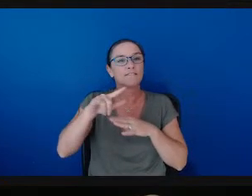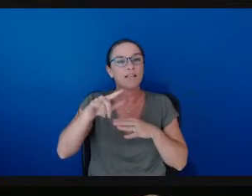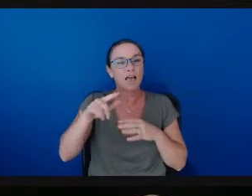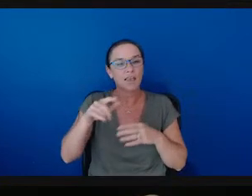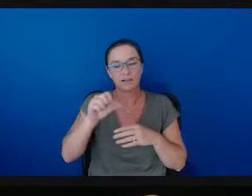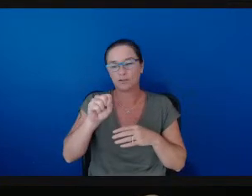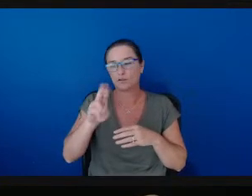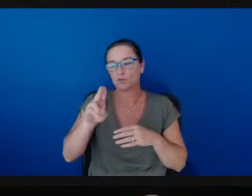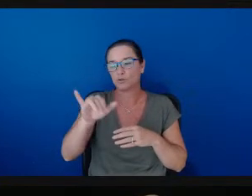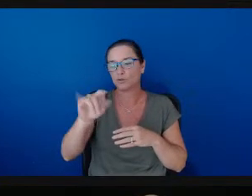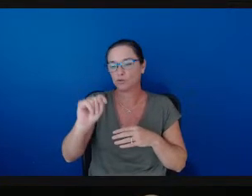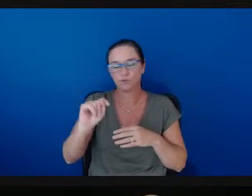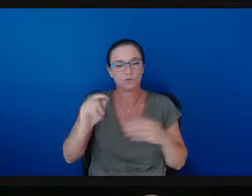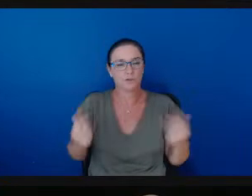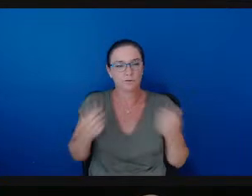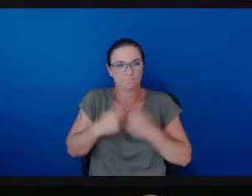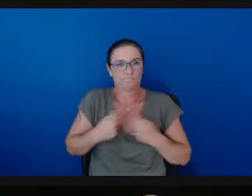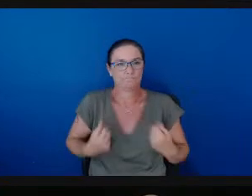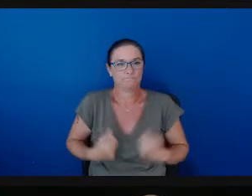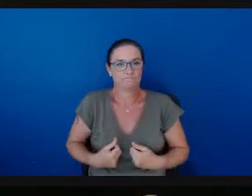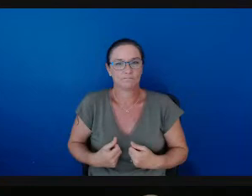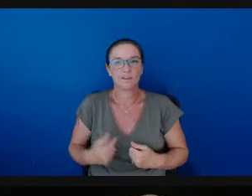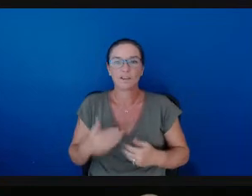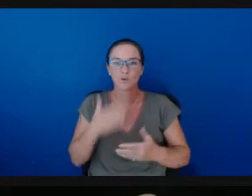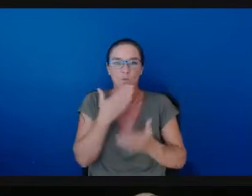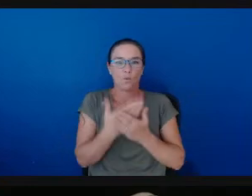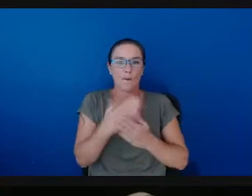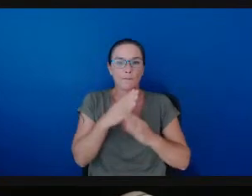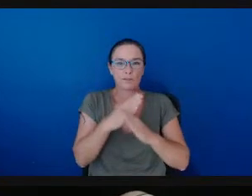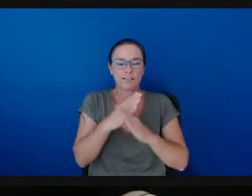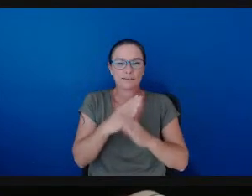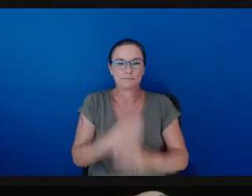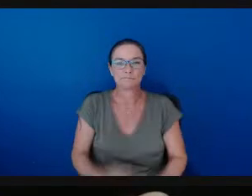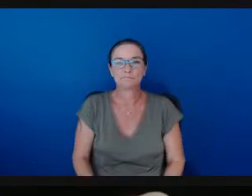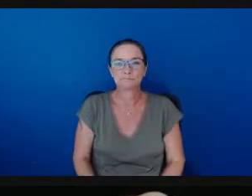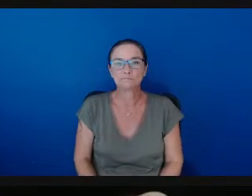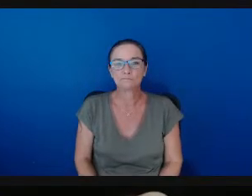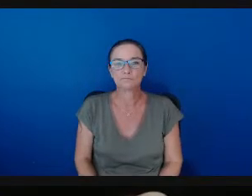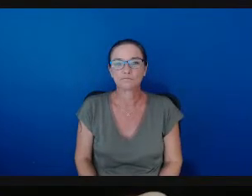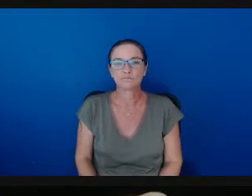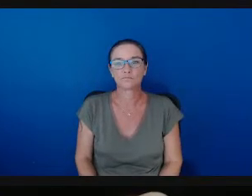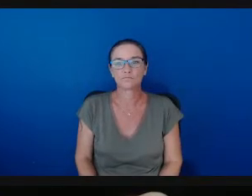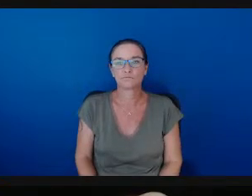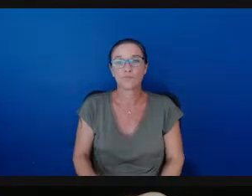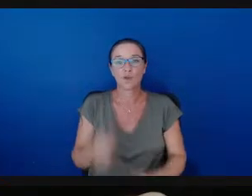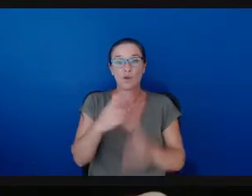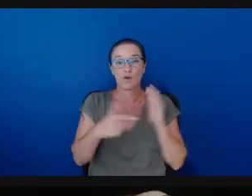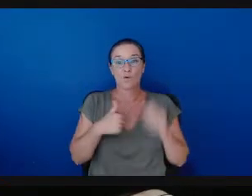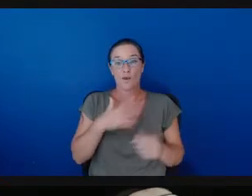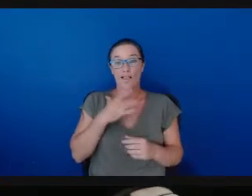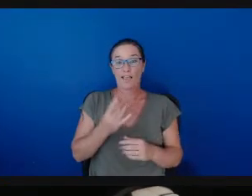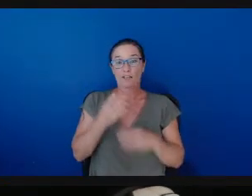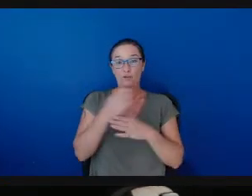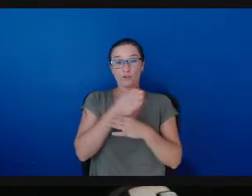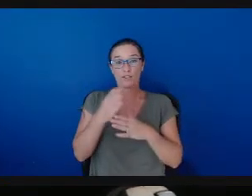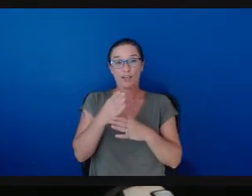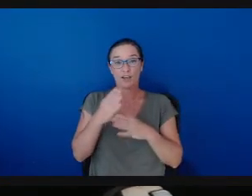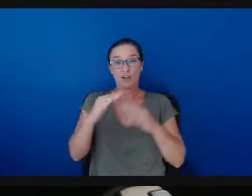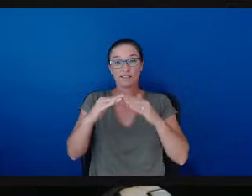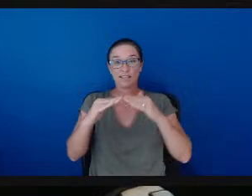So he's pretty well protected all around here. But what I really like to share, once again, is this upper